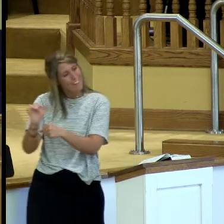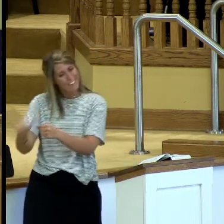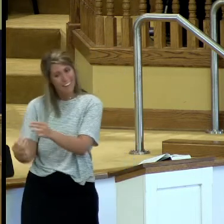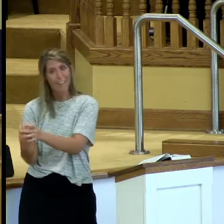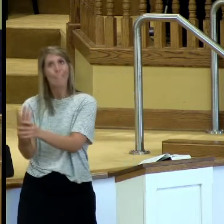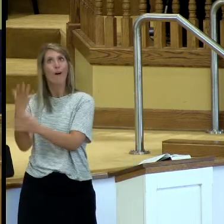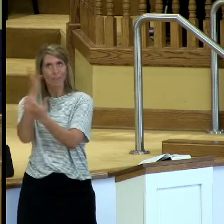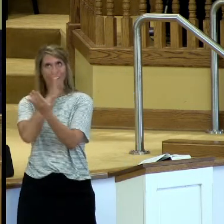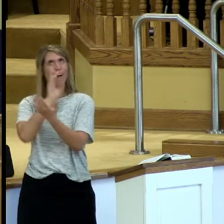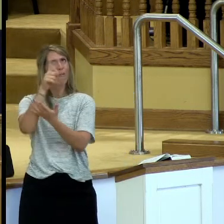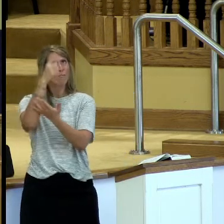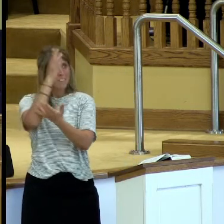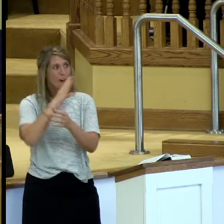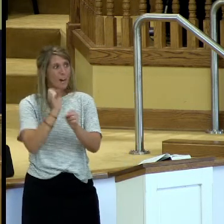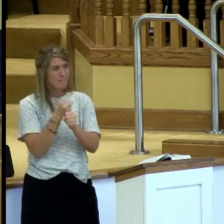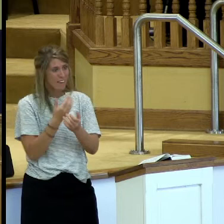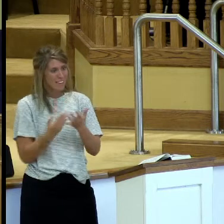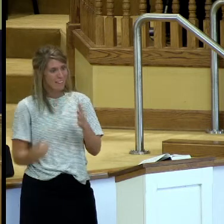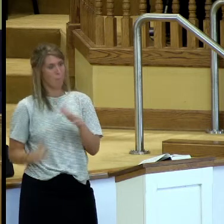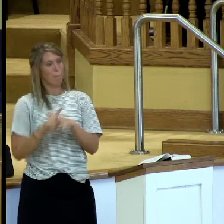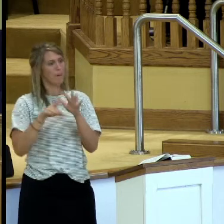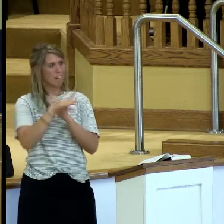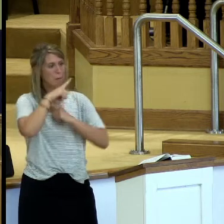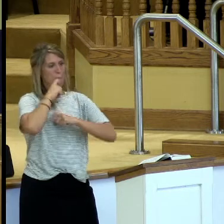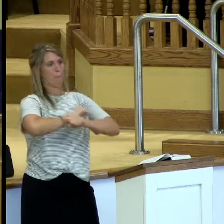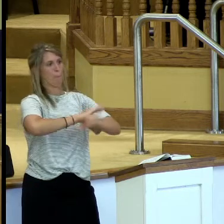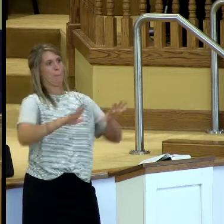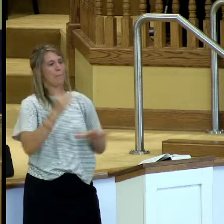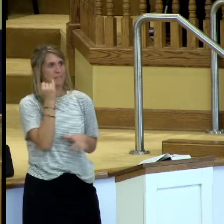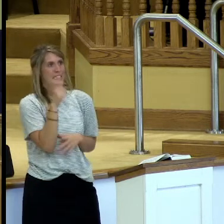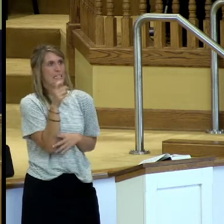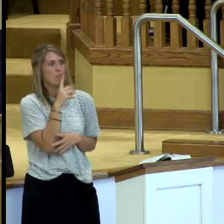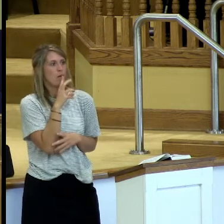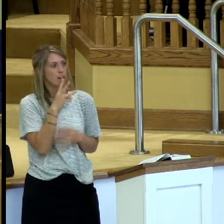cactus. Because only God can make things appear in the desert that need water.